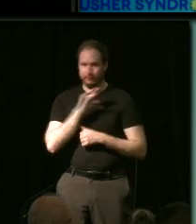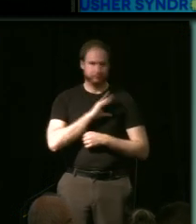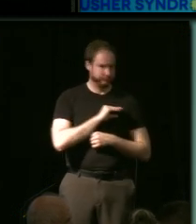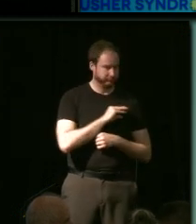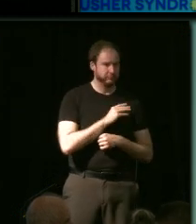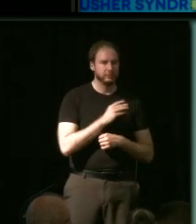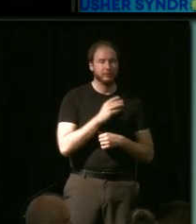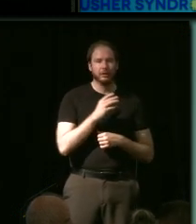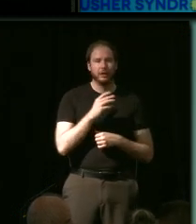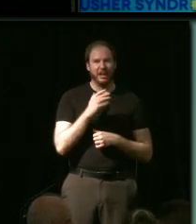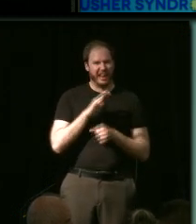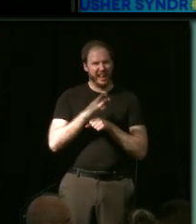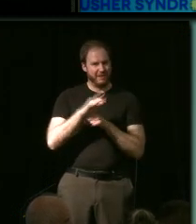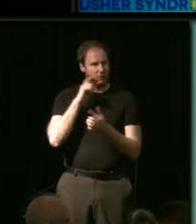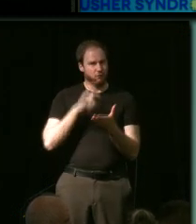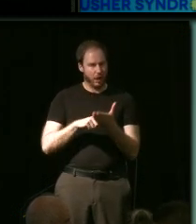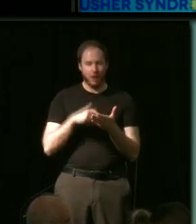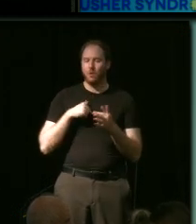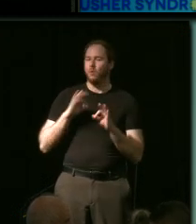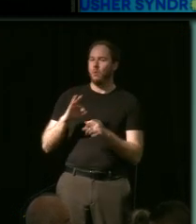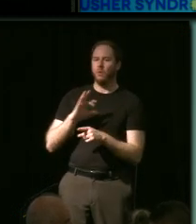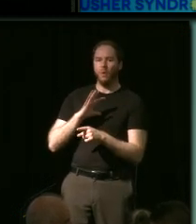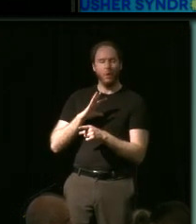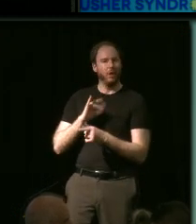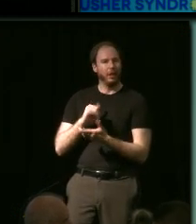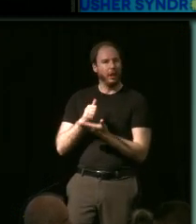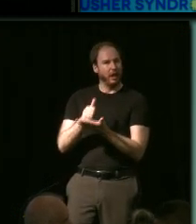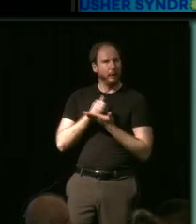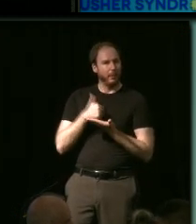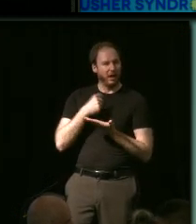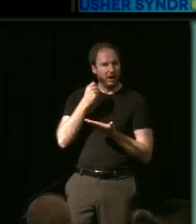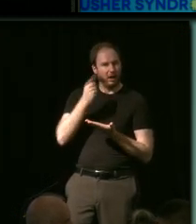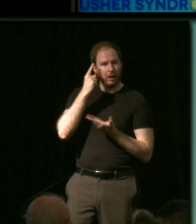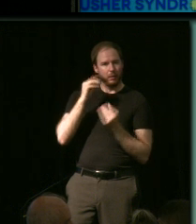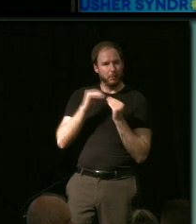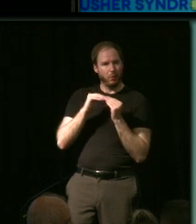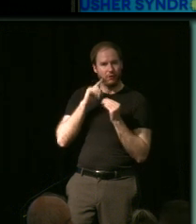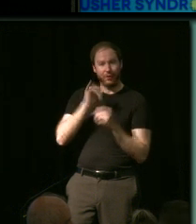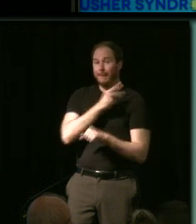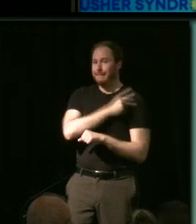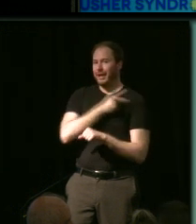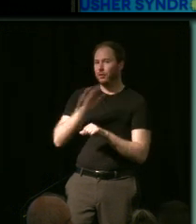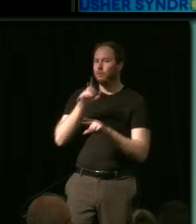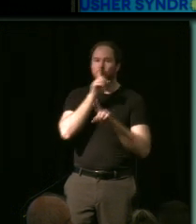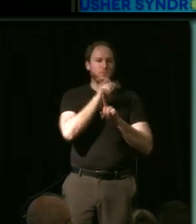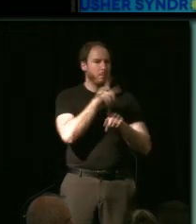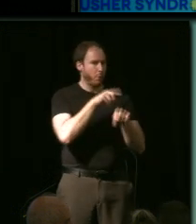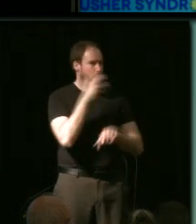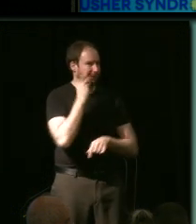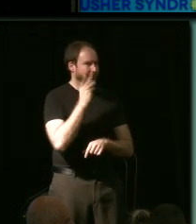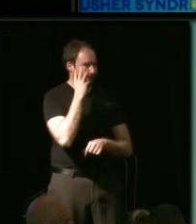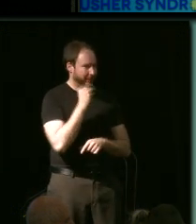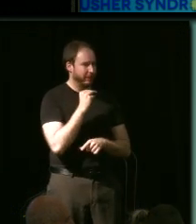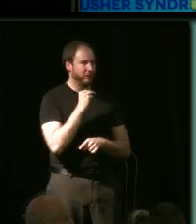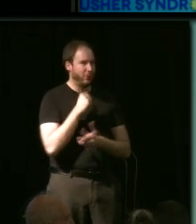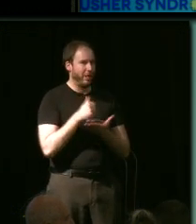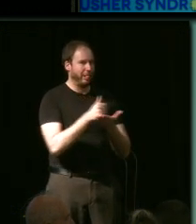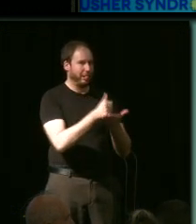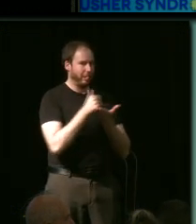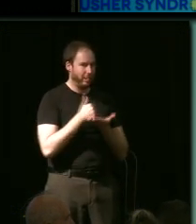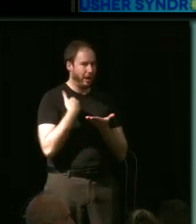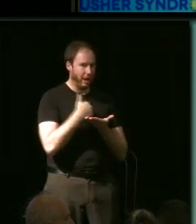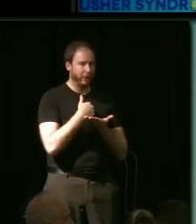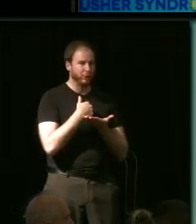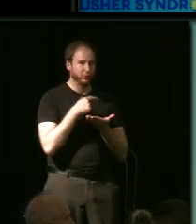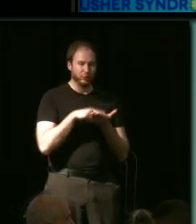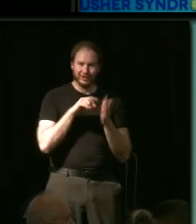underappreciated. And that's a perfect example of the importance of patient-reported data initiatives to be able to bring forward, here's what's